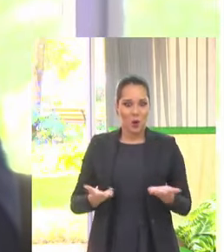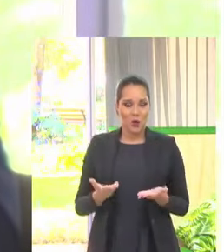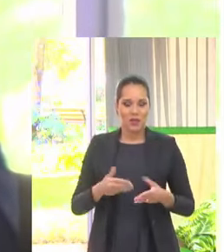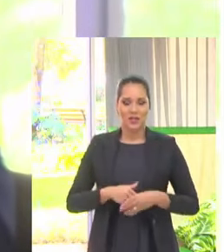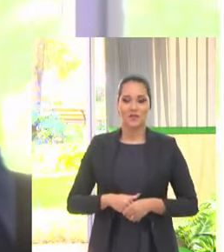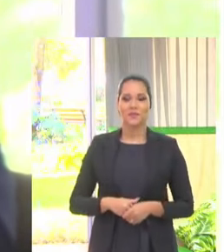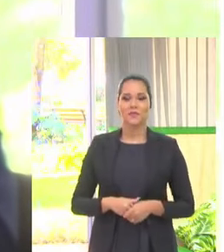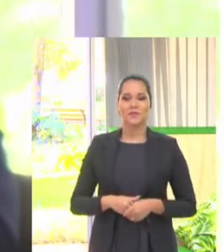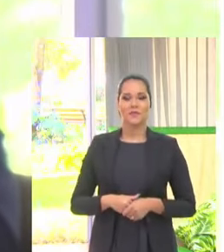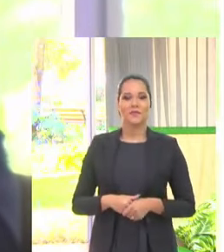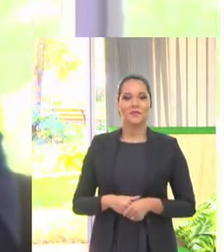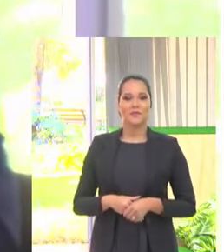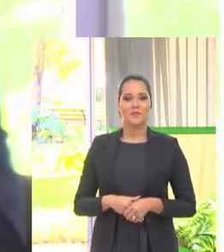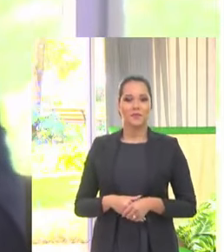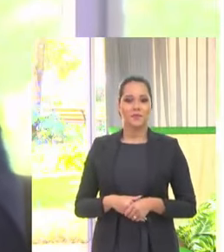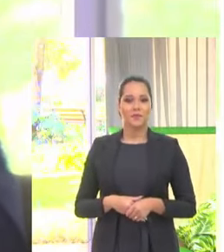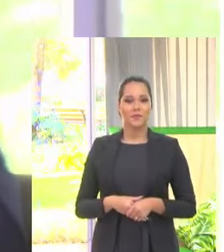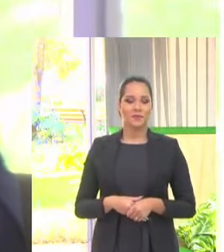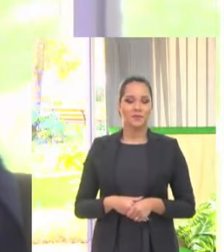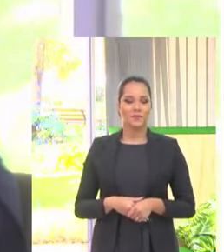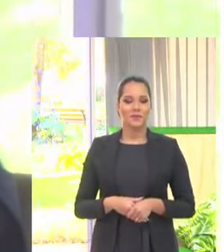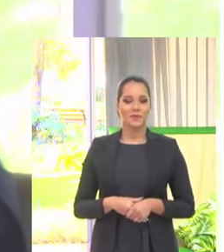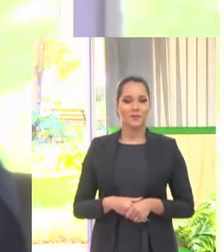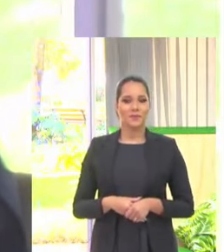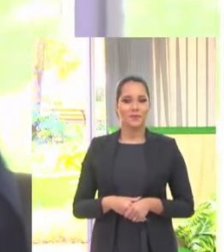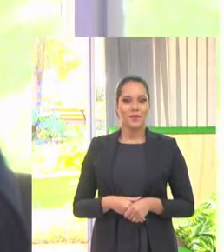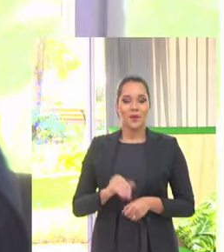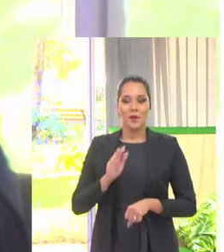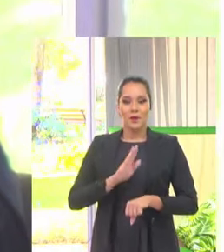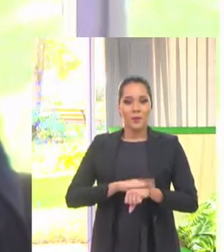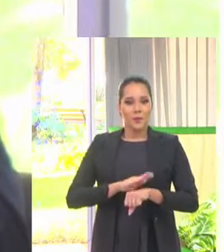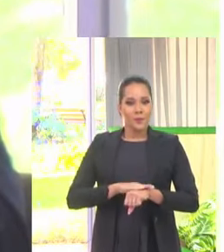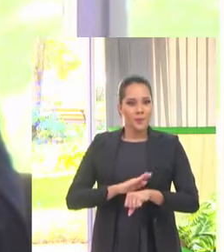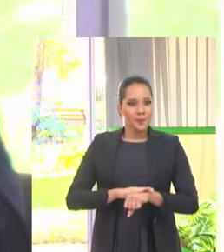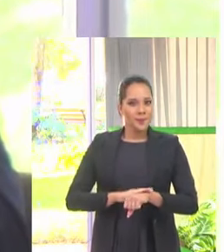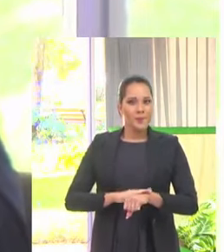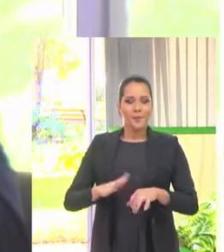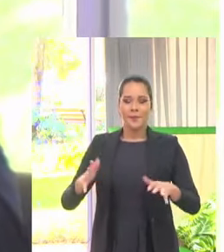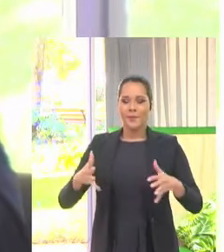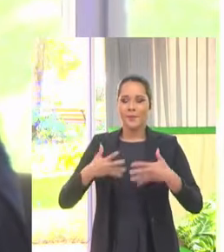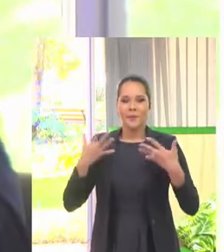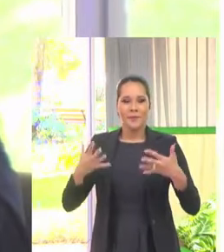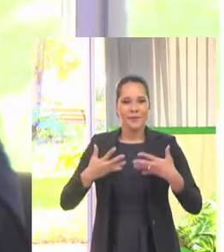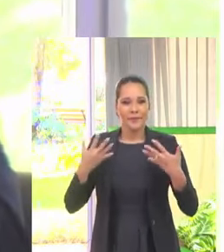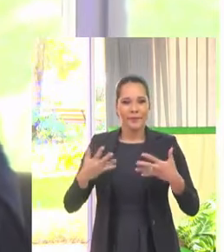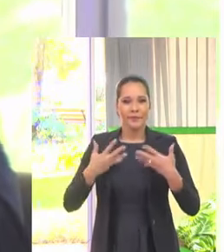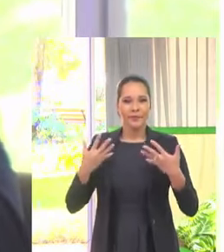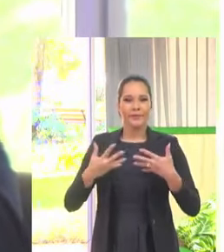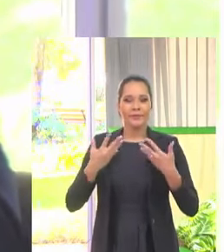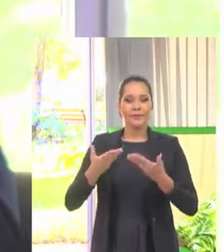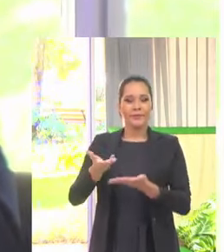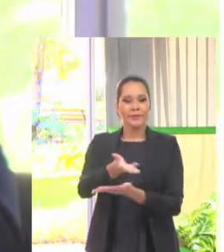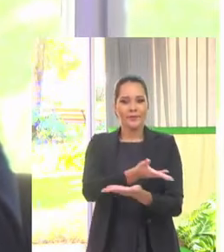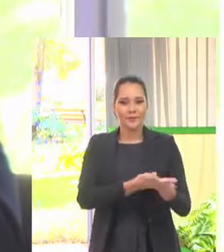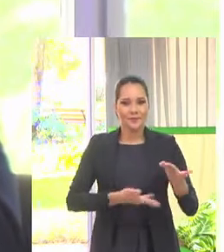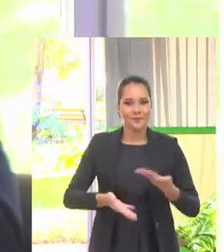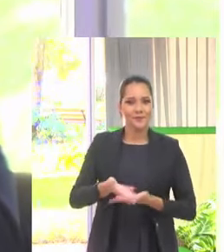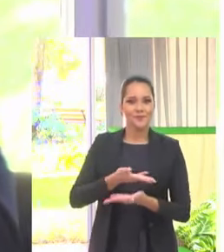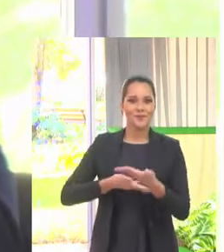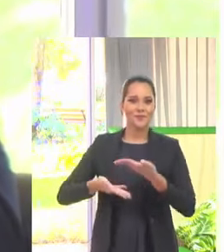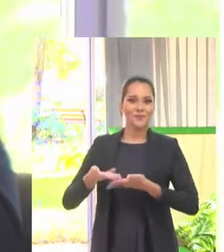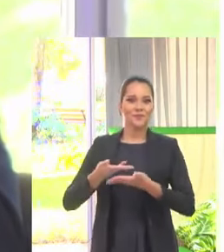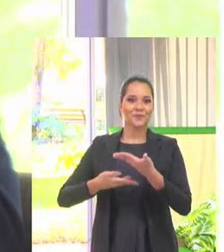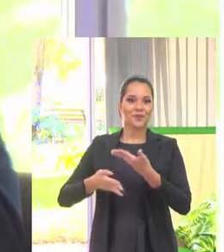It is an exciting, very, very exciting time in the relationship between the two